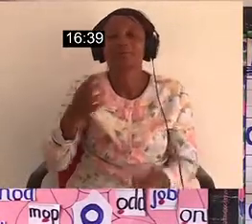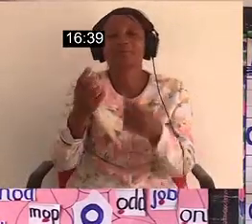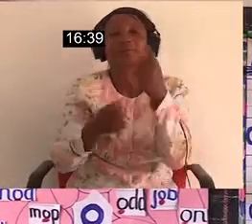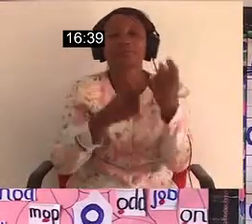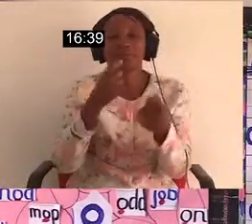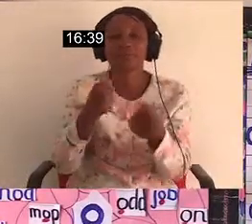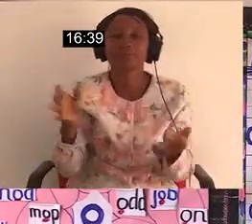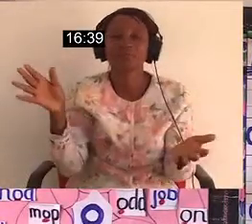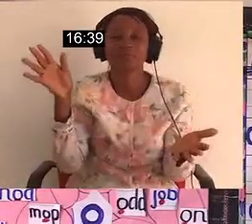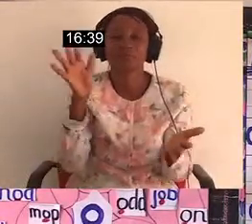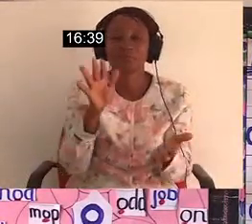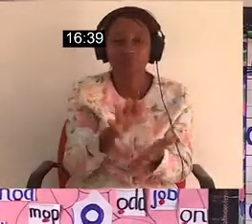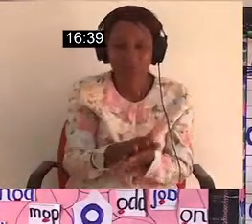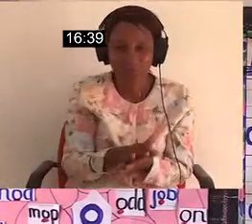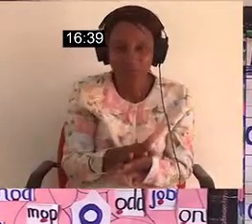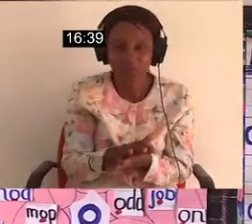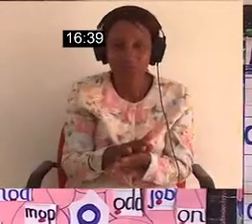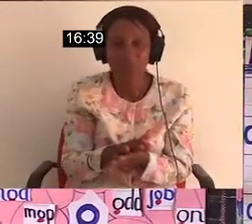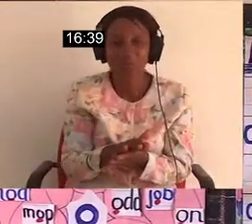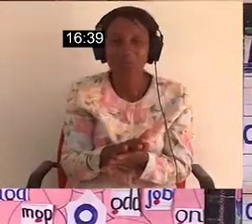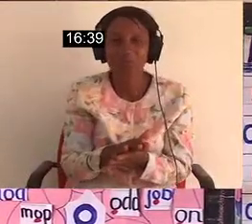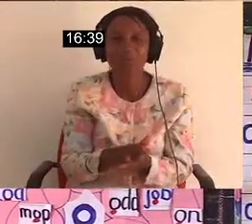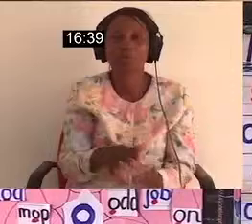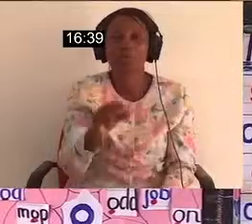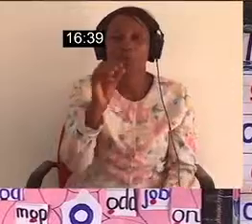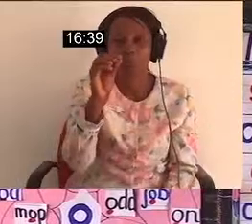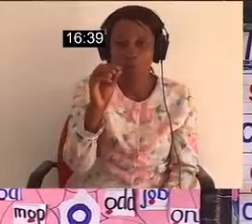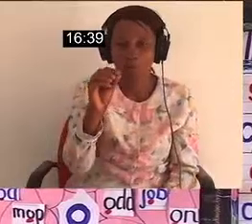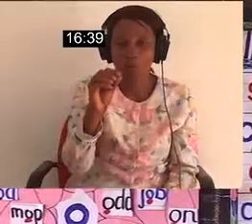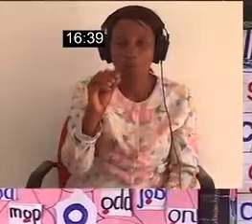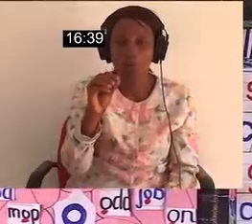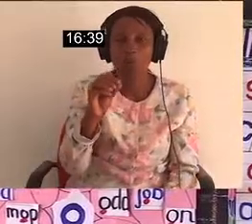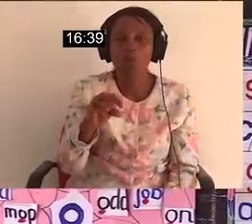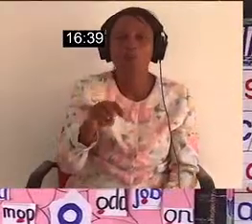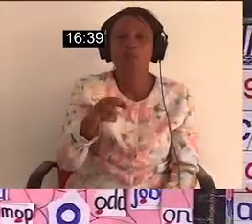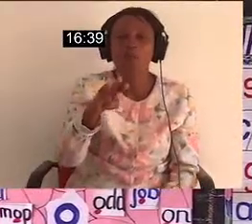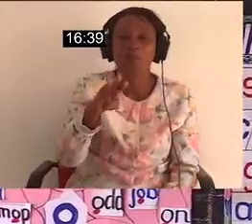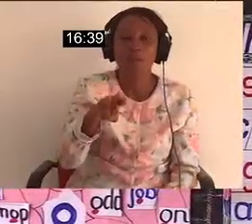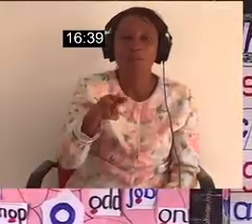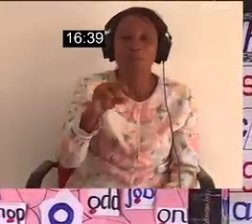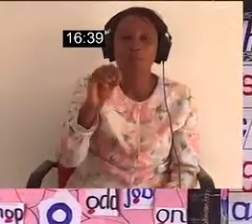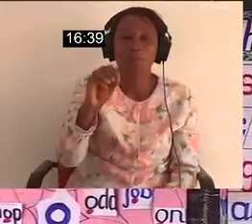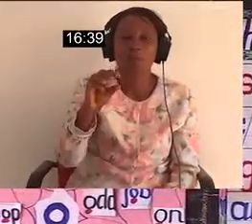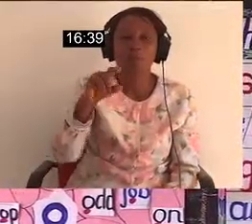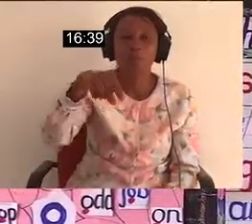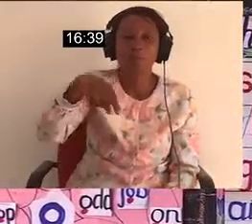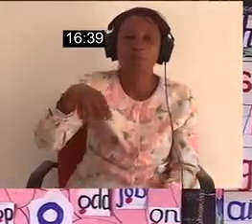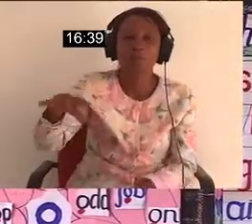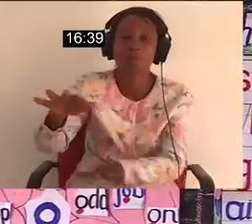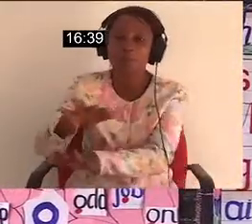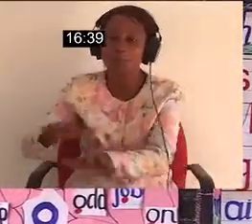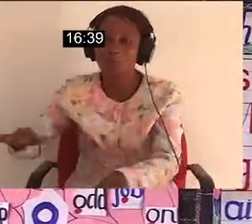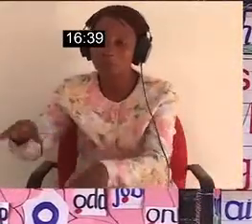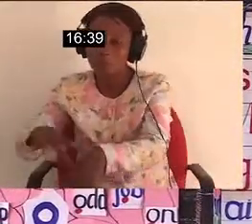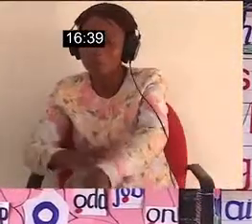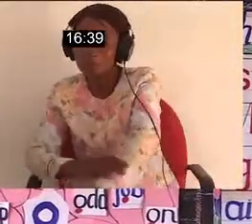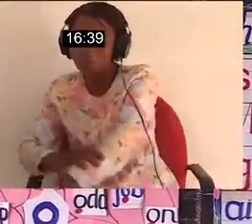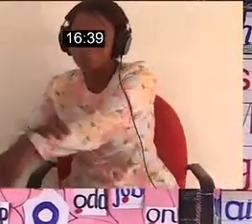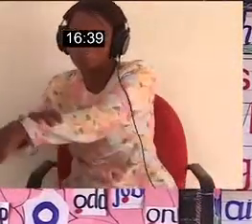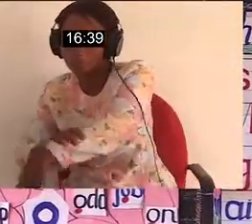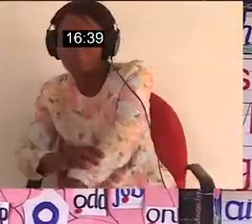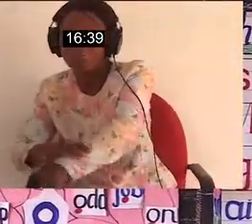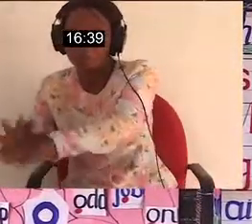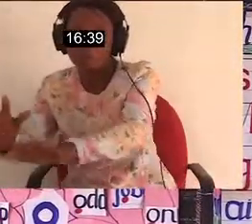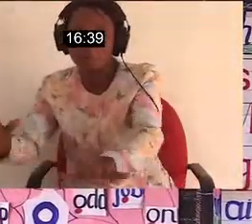we hear O in on? Yes, it's at the beginning. Mop, we can hear O in mop